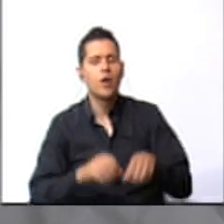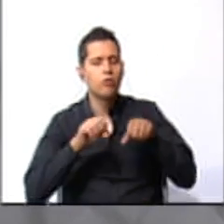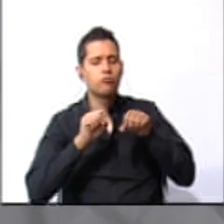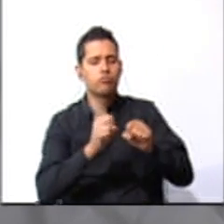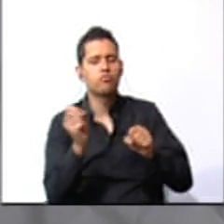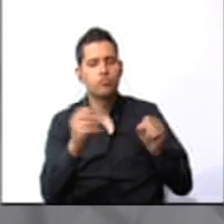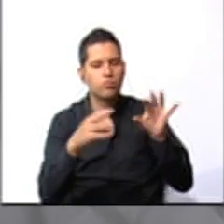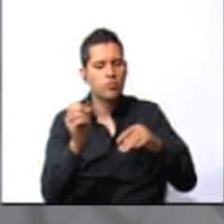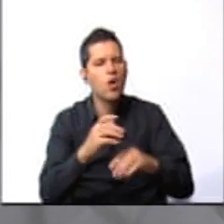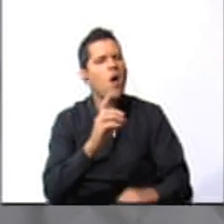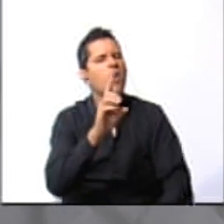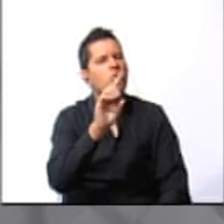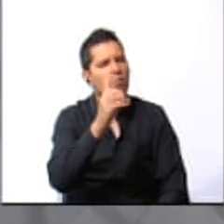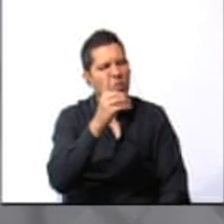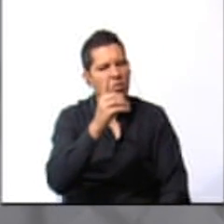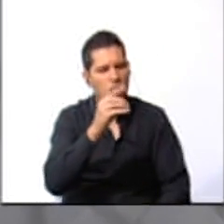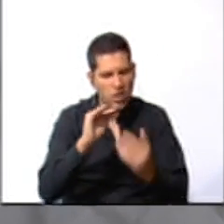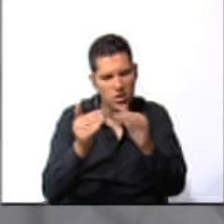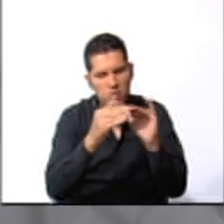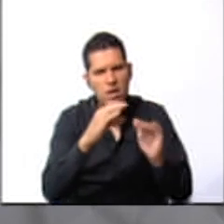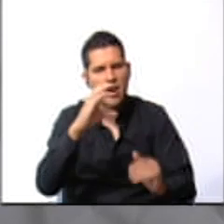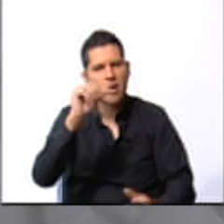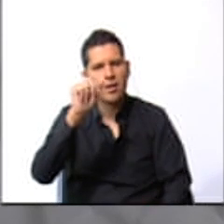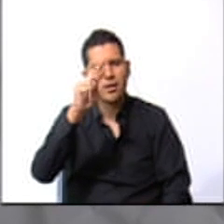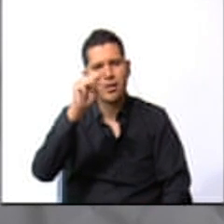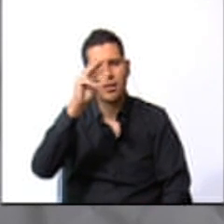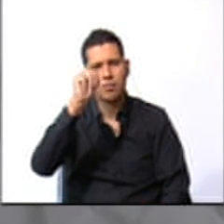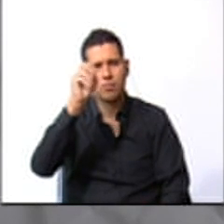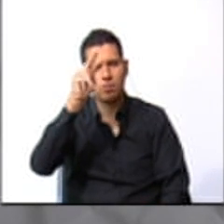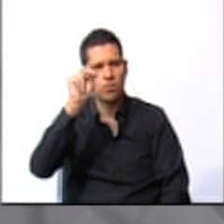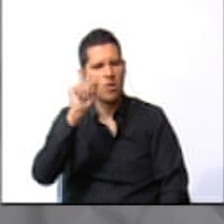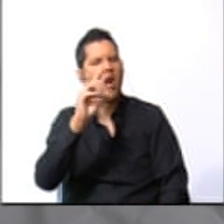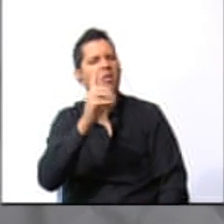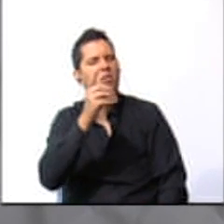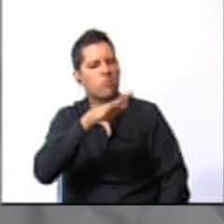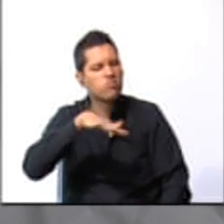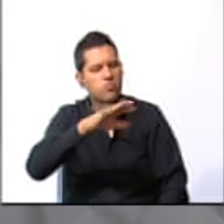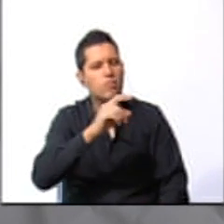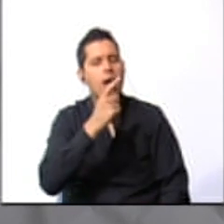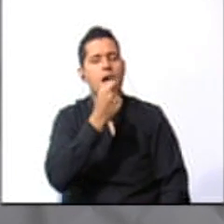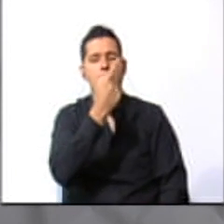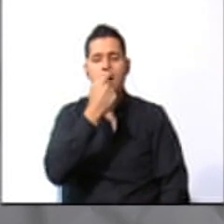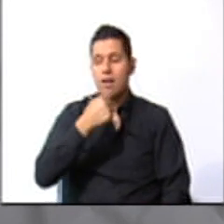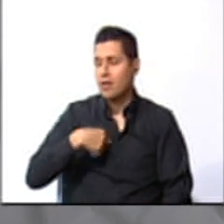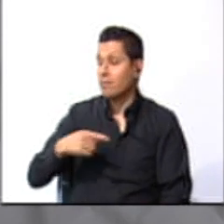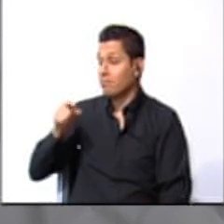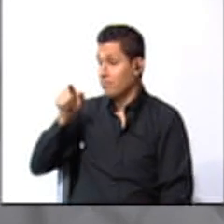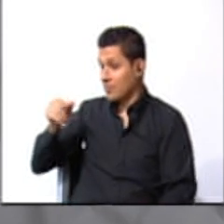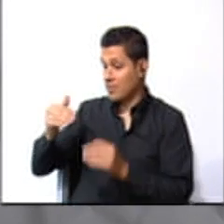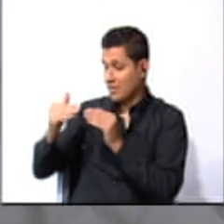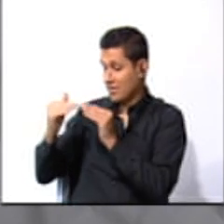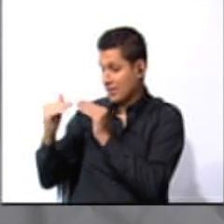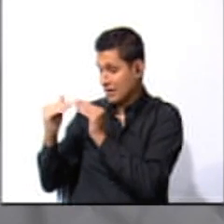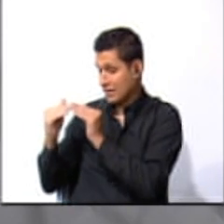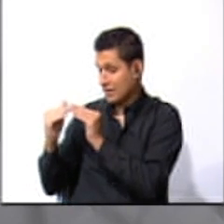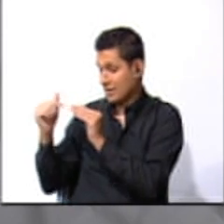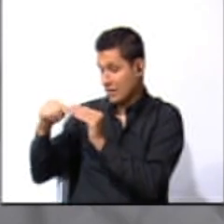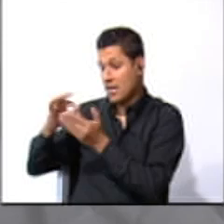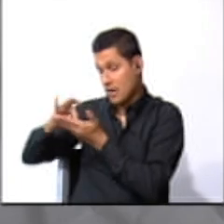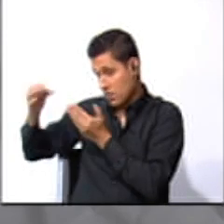supermarket in Carmona City? There is a supermarket in front of Presbytero